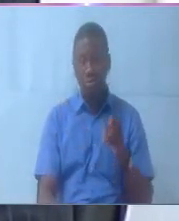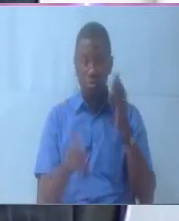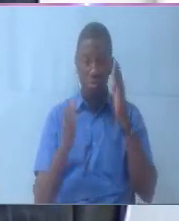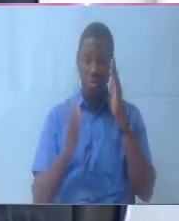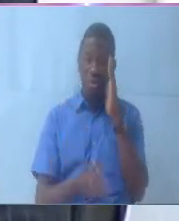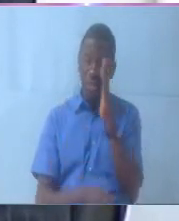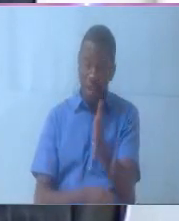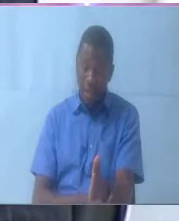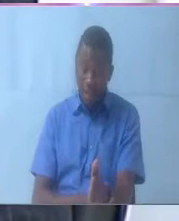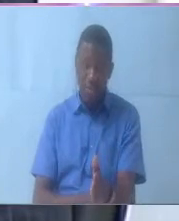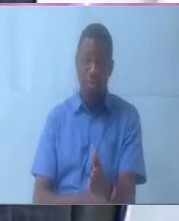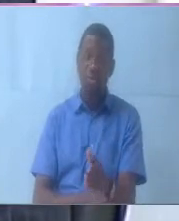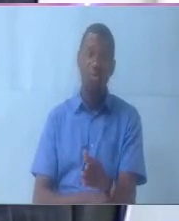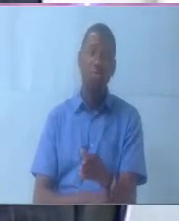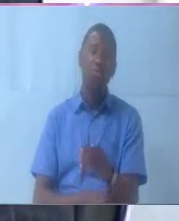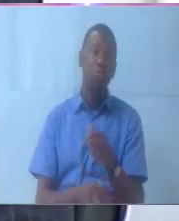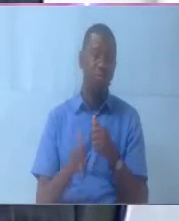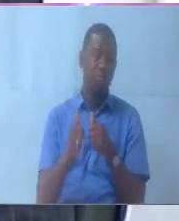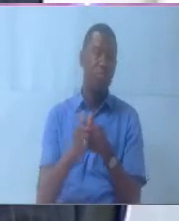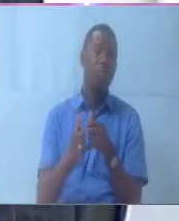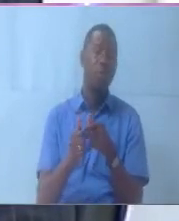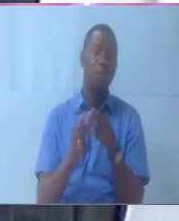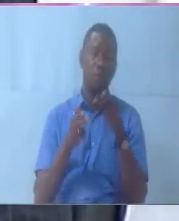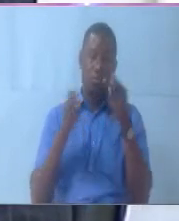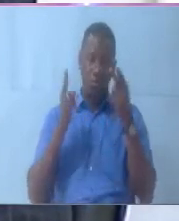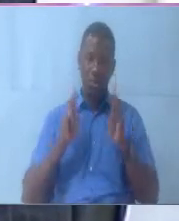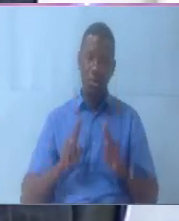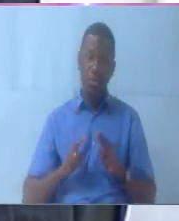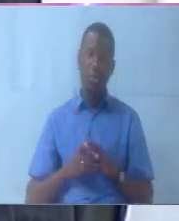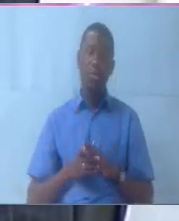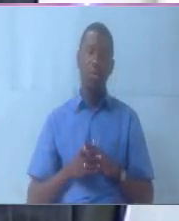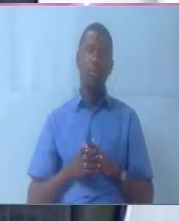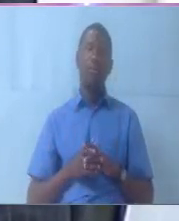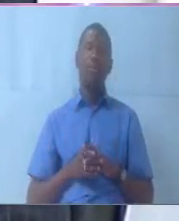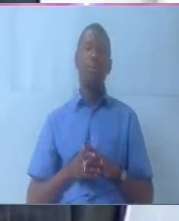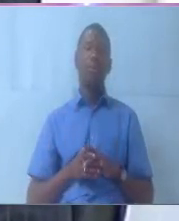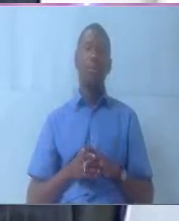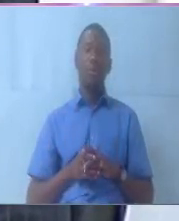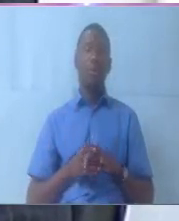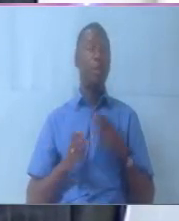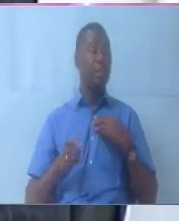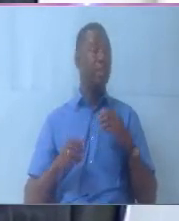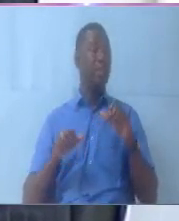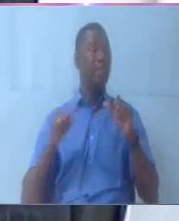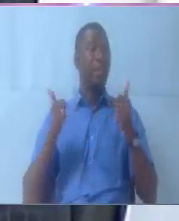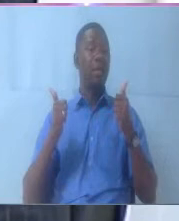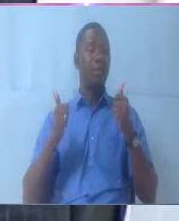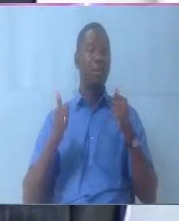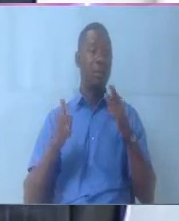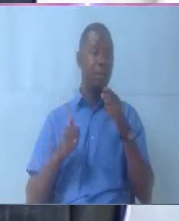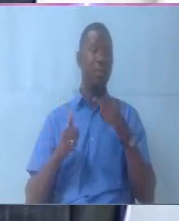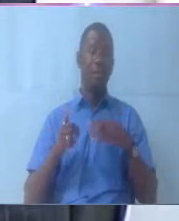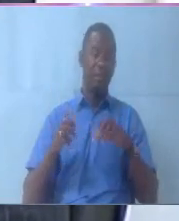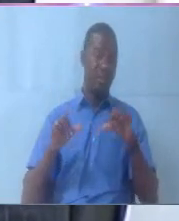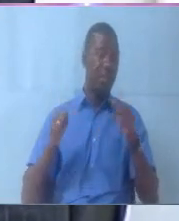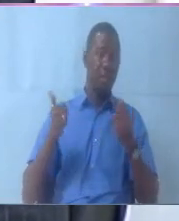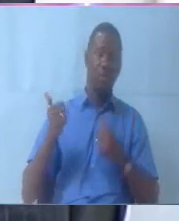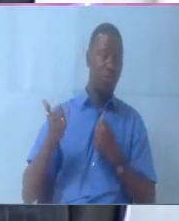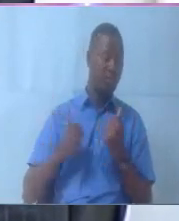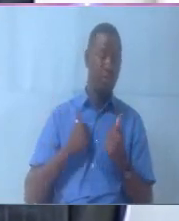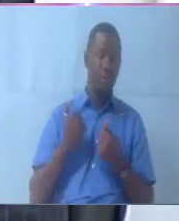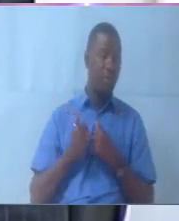soto purka kuta mandi wo kokono. That was the beginning of our troubles or wars. Betung atela kole akulu damu tata